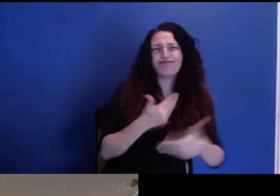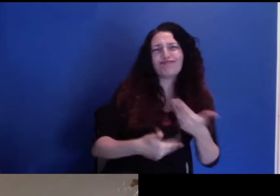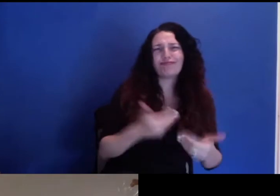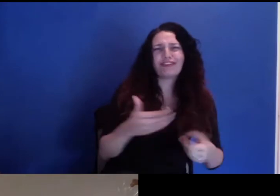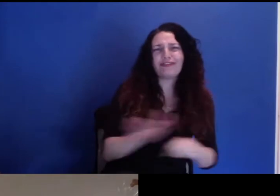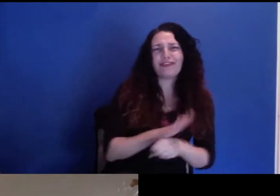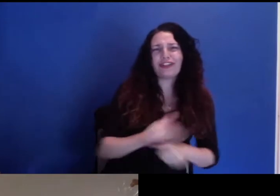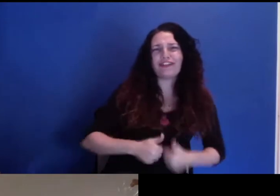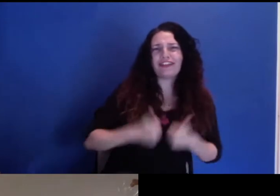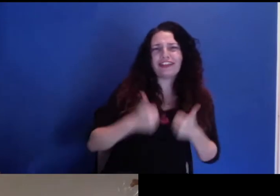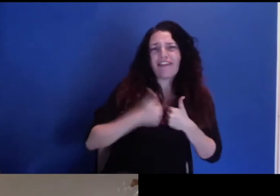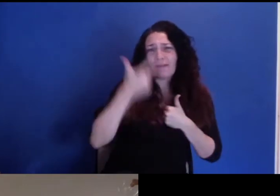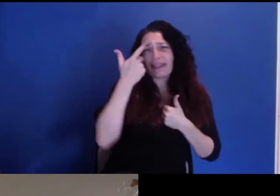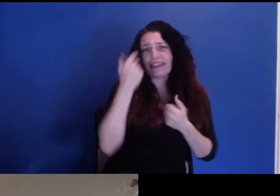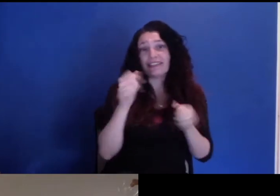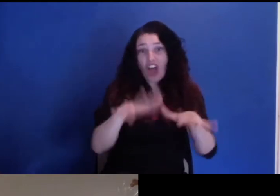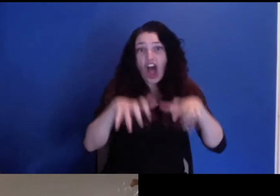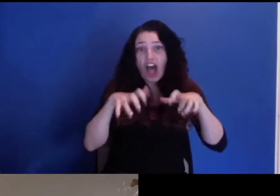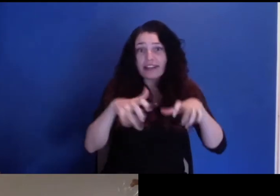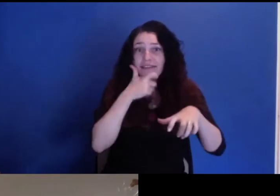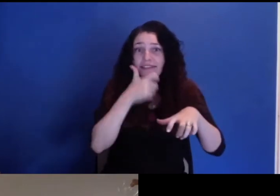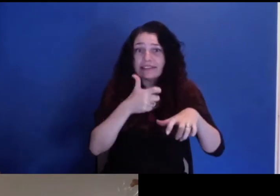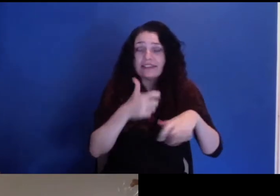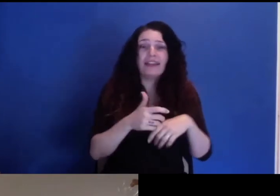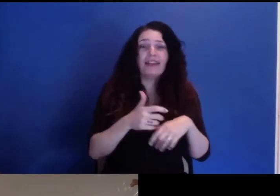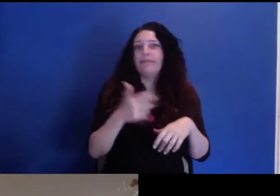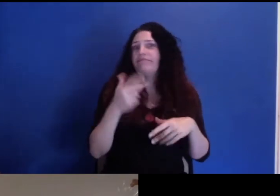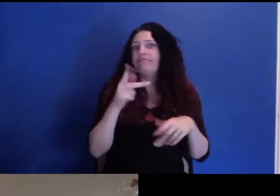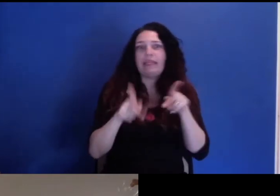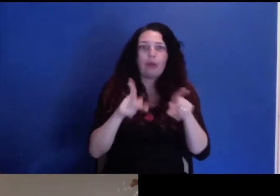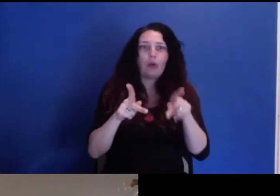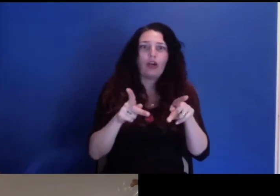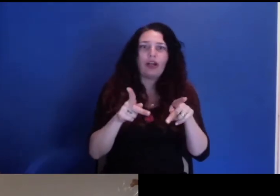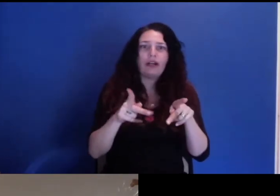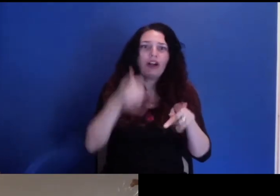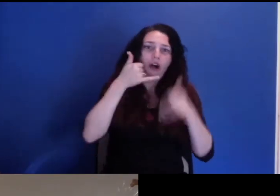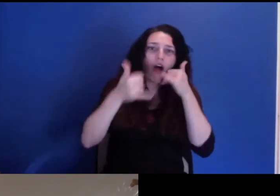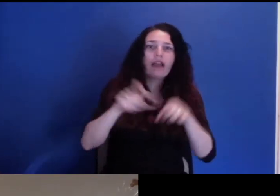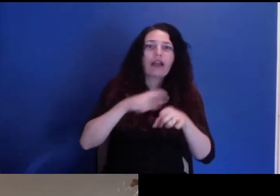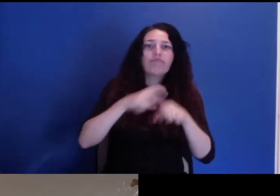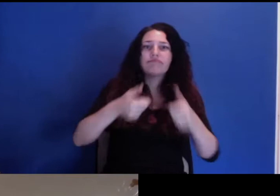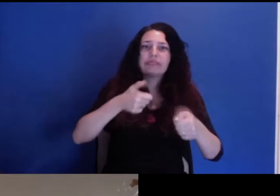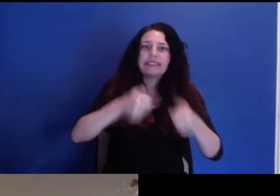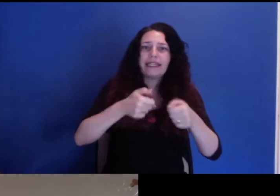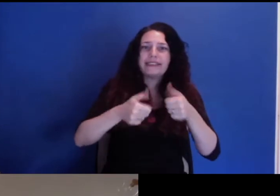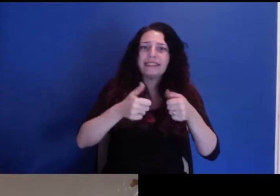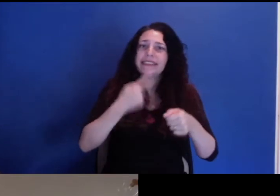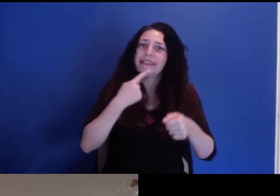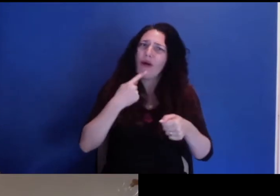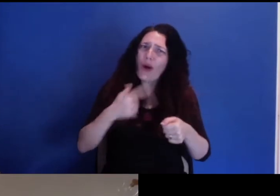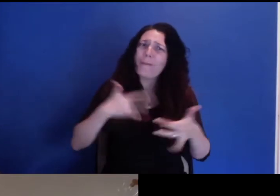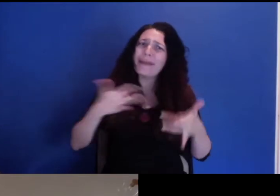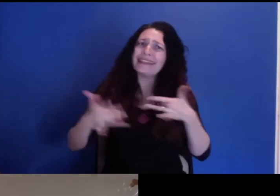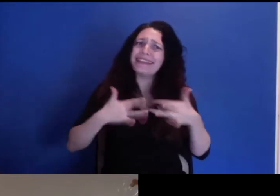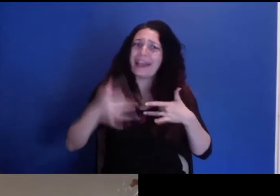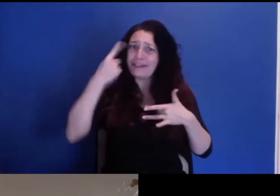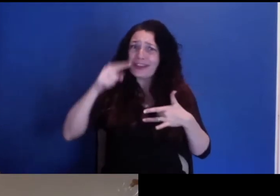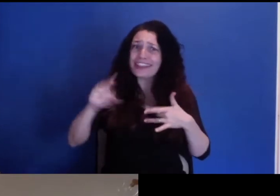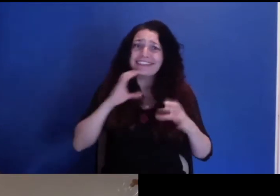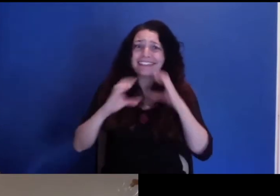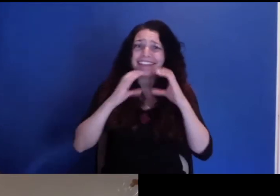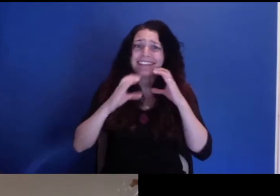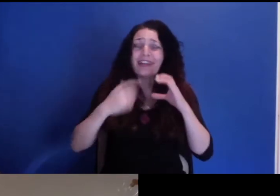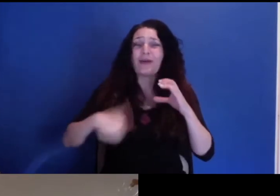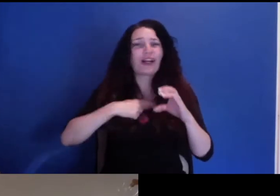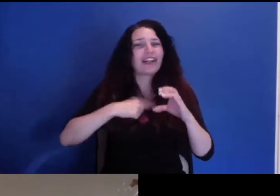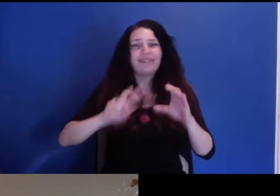I've got so many emails and calls and text messages of people saying how excited they were for this conversation. So we're going to get right into